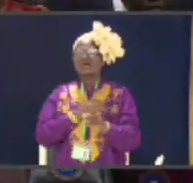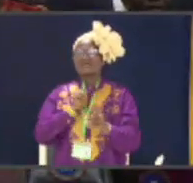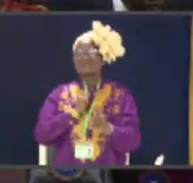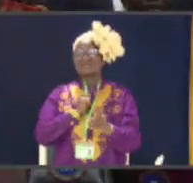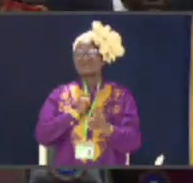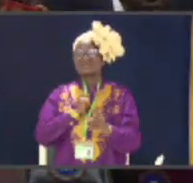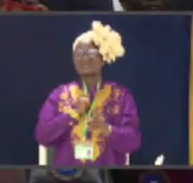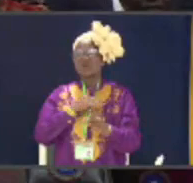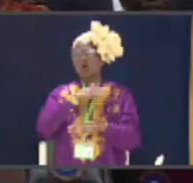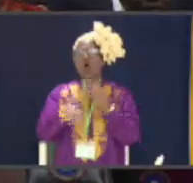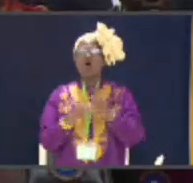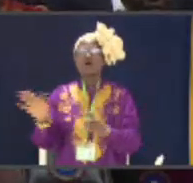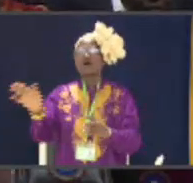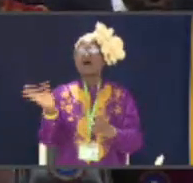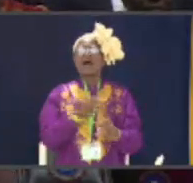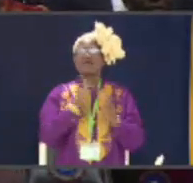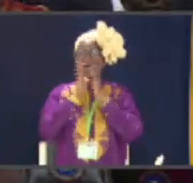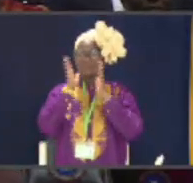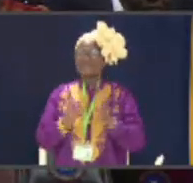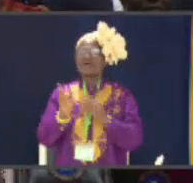Gbogbo àdúrà yín lọ́lọ́run àfinà dáhùn.